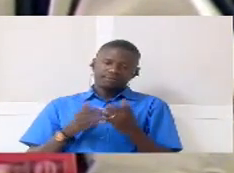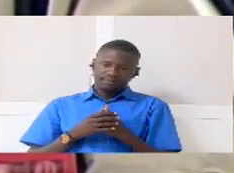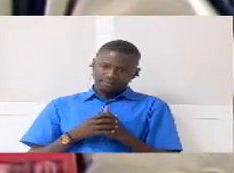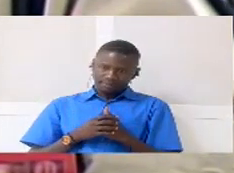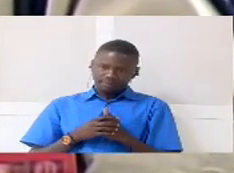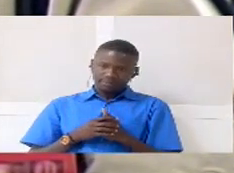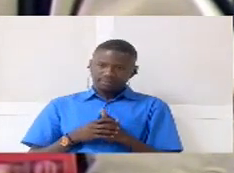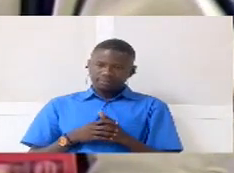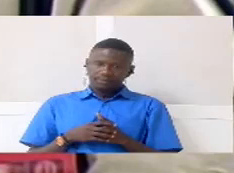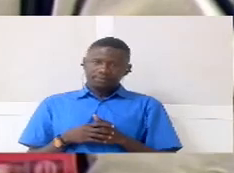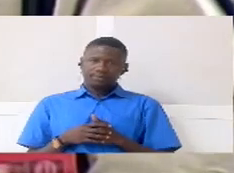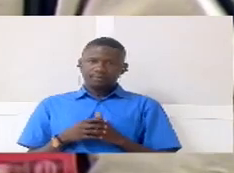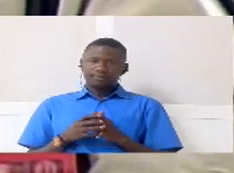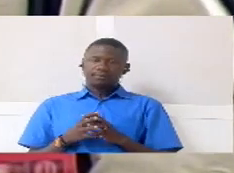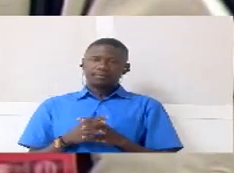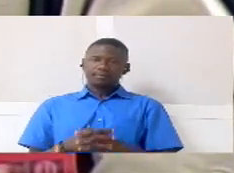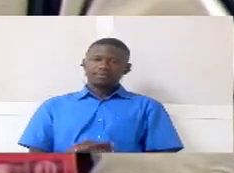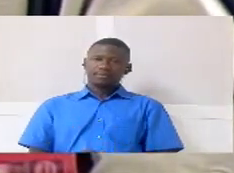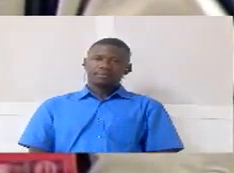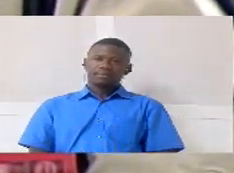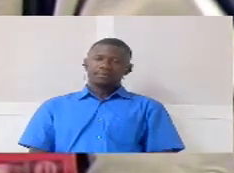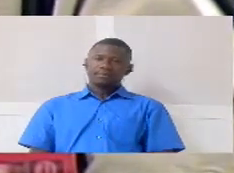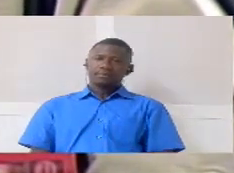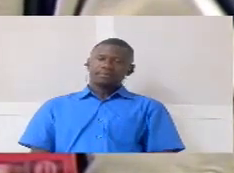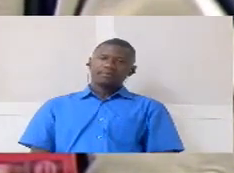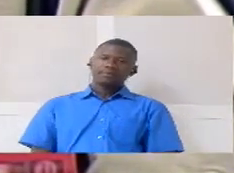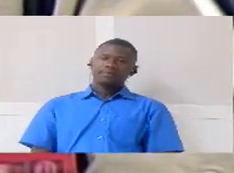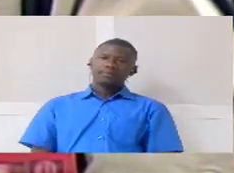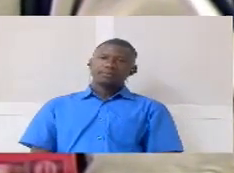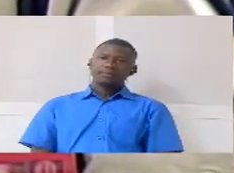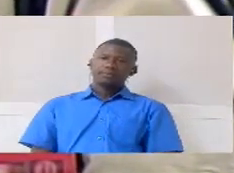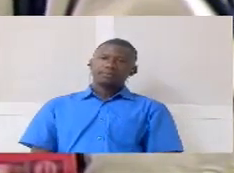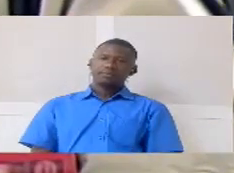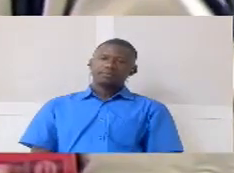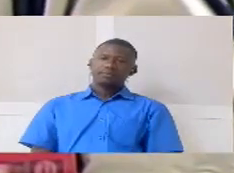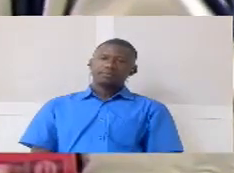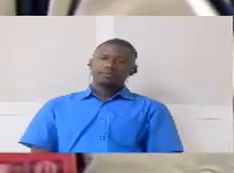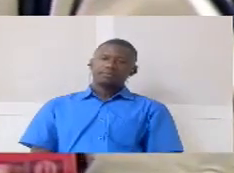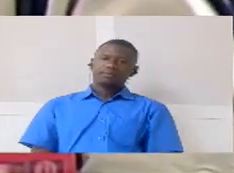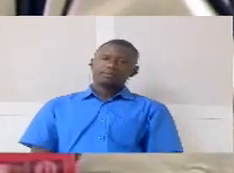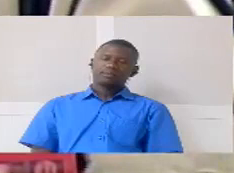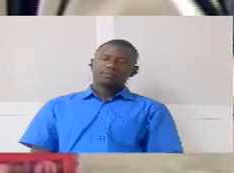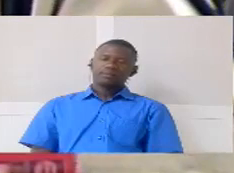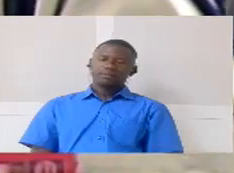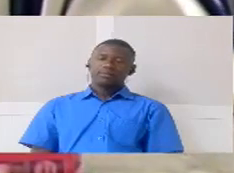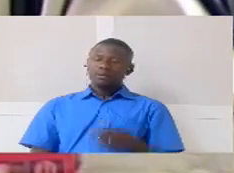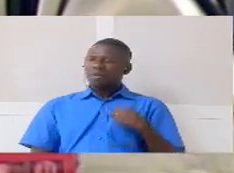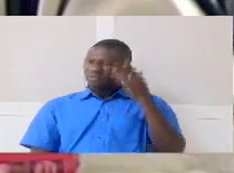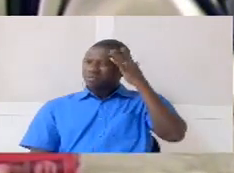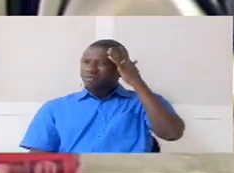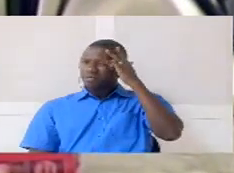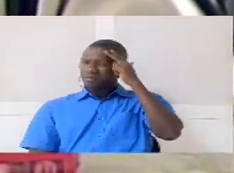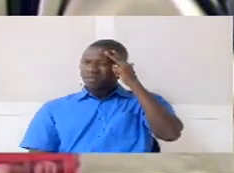ngine supposed to jeko prison mudlaldi special David la time momo ya lonka alonko eteni makamo natana ini londo natana. I have this